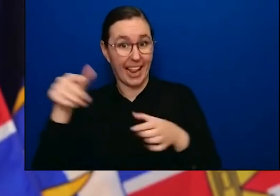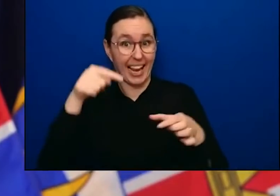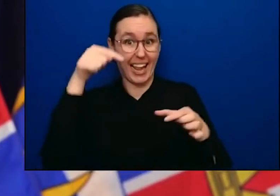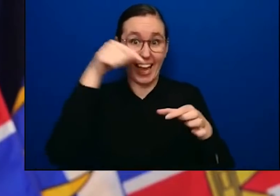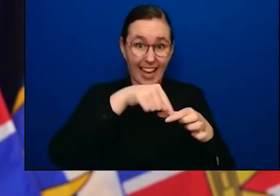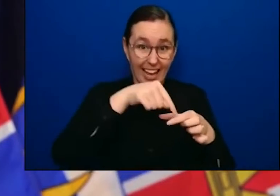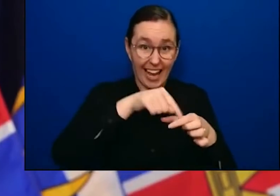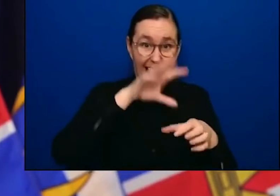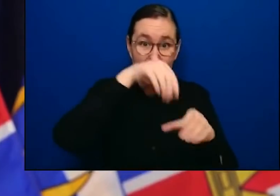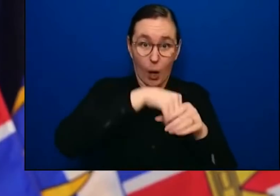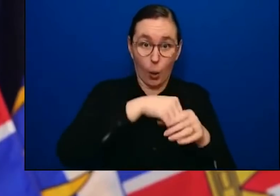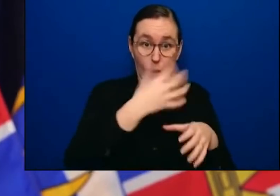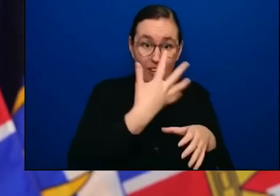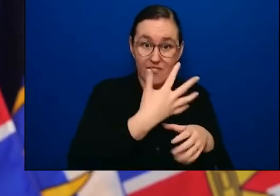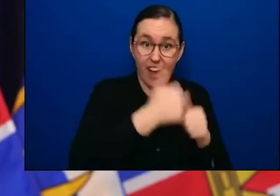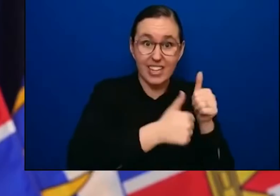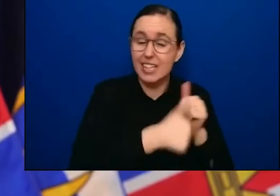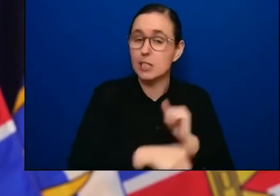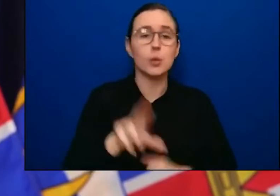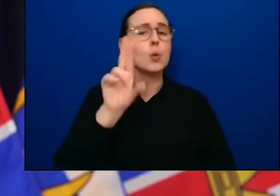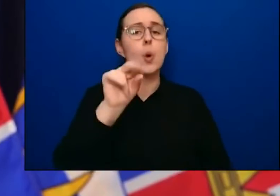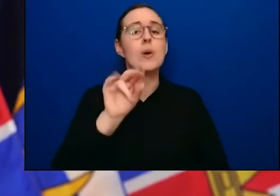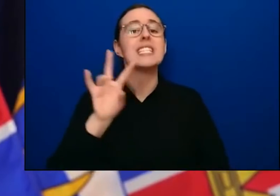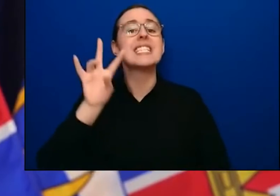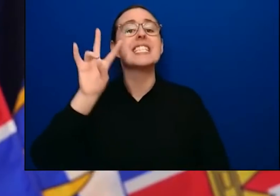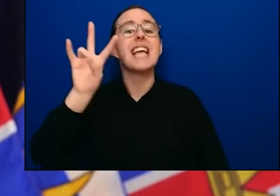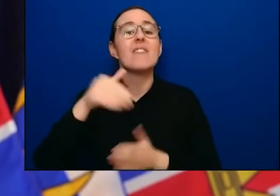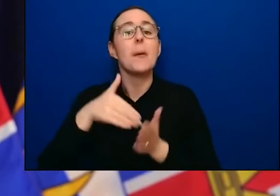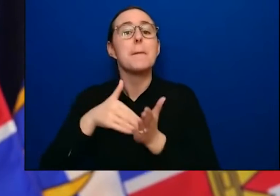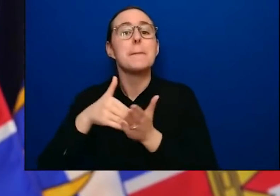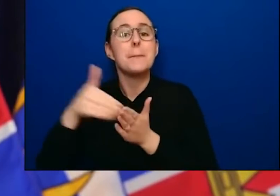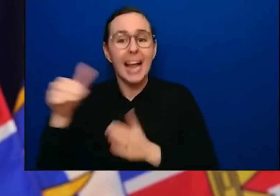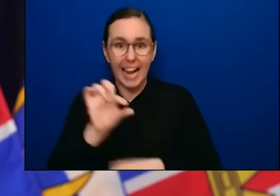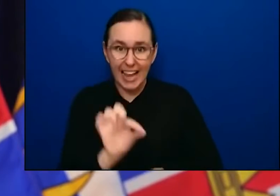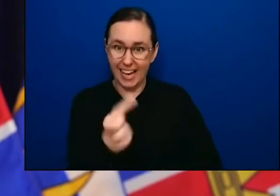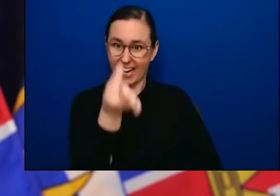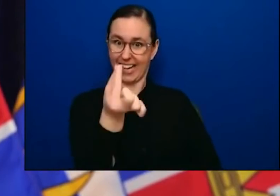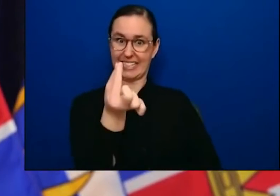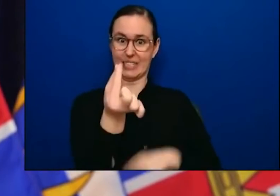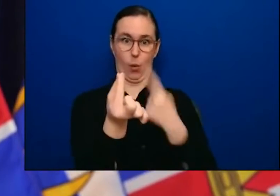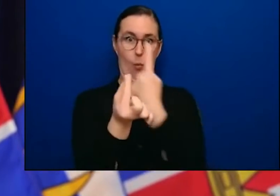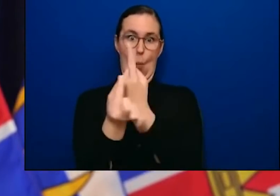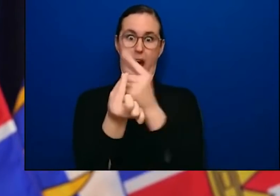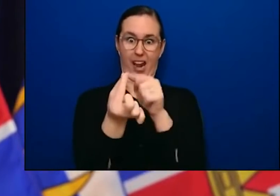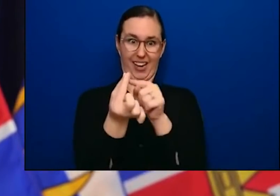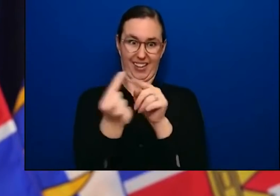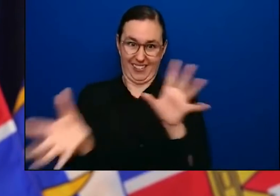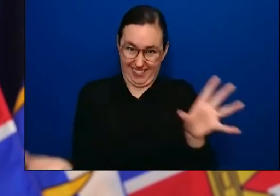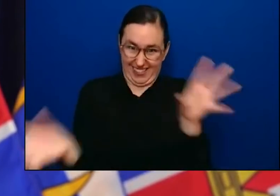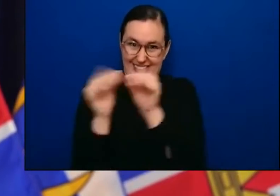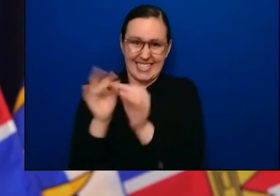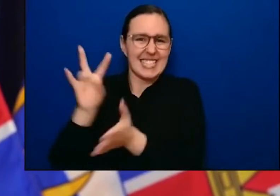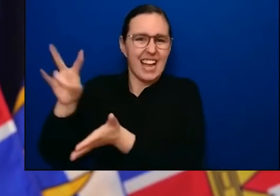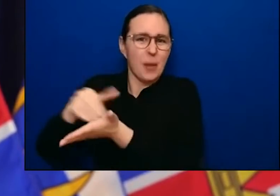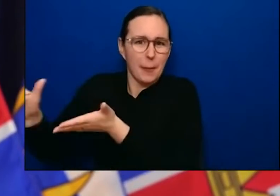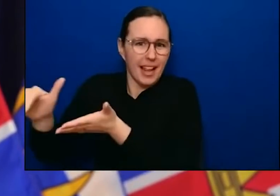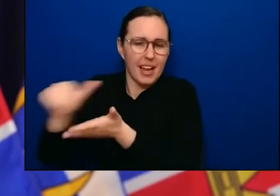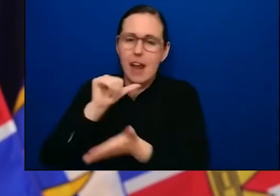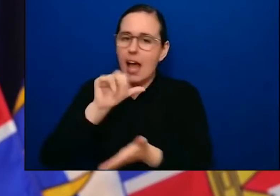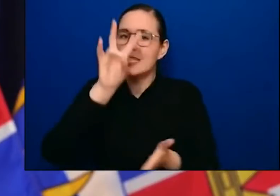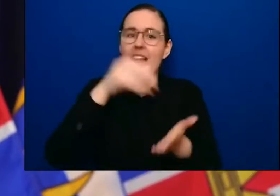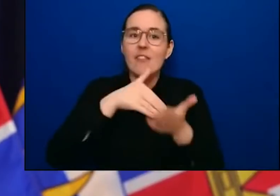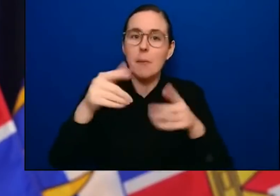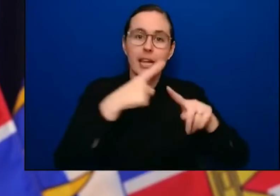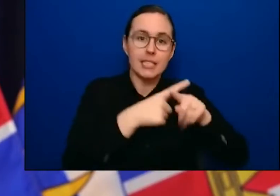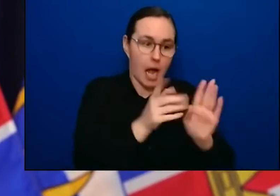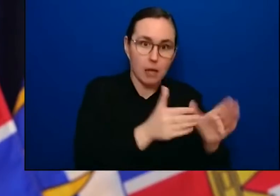are there. And initially, the tests that we were distributing through schools were ones that we